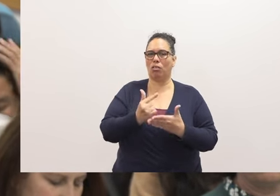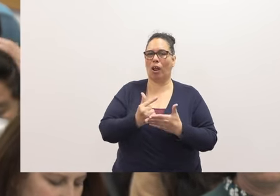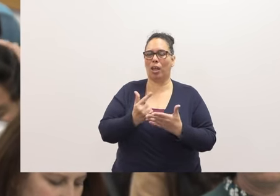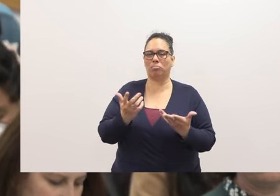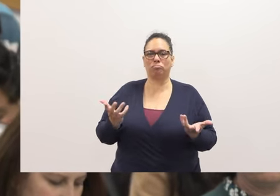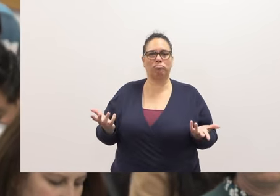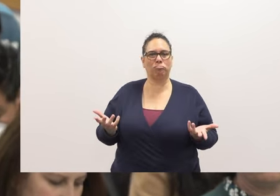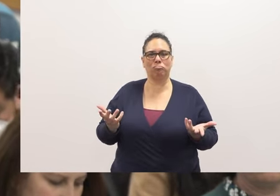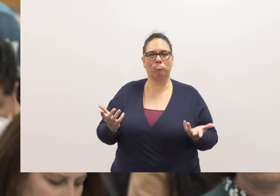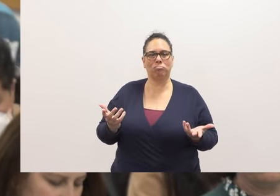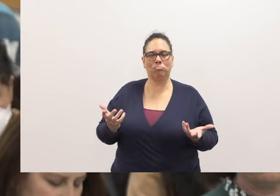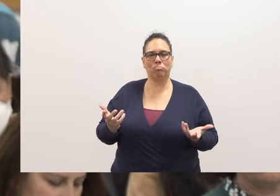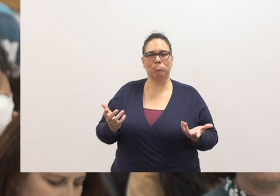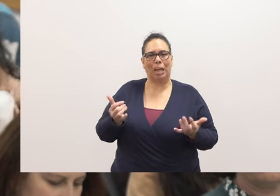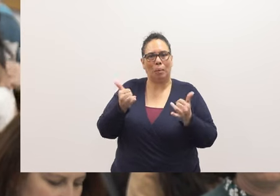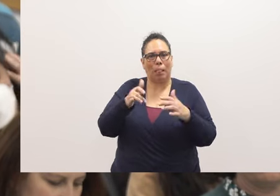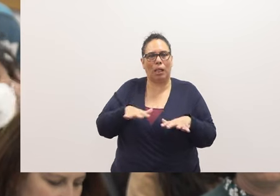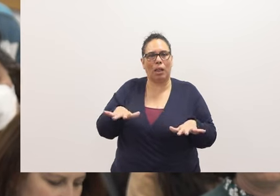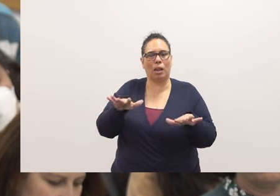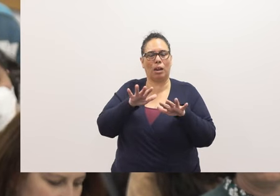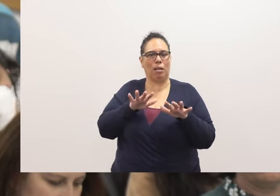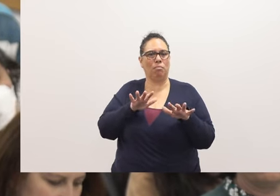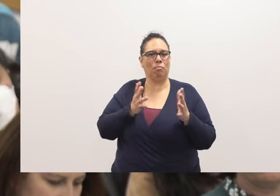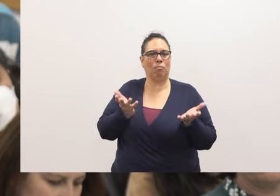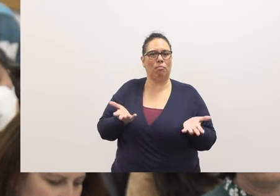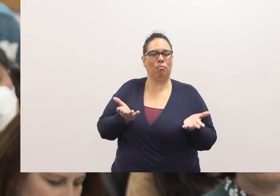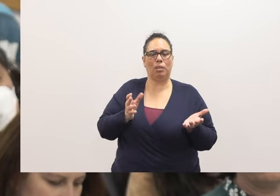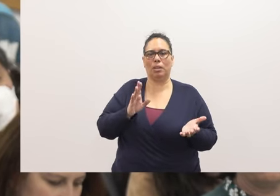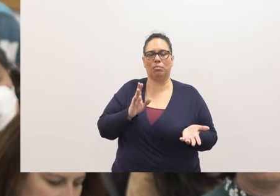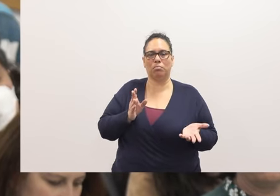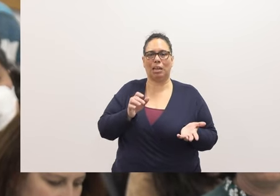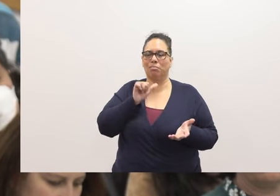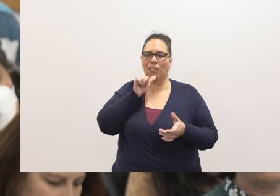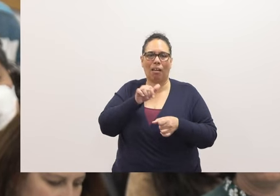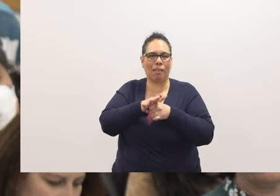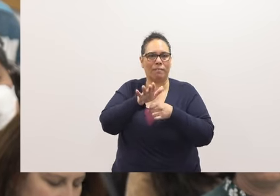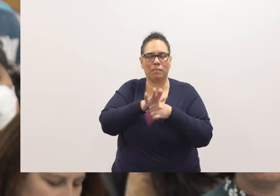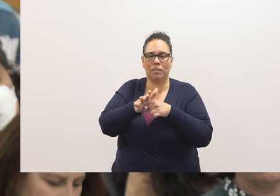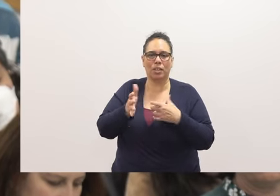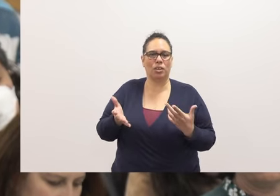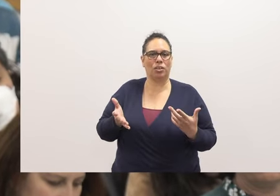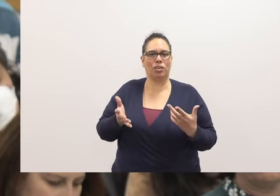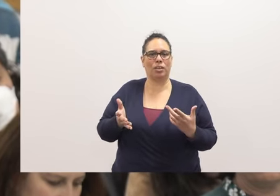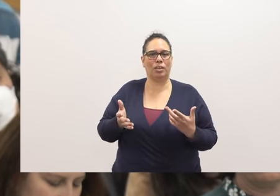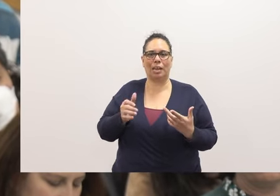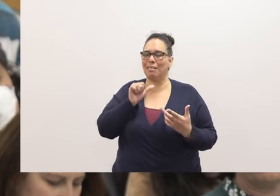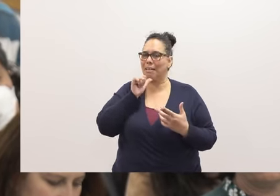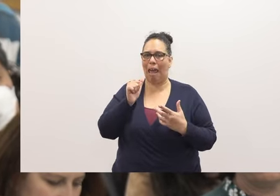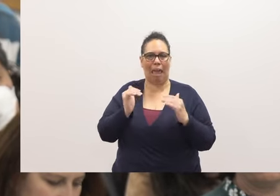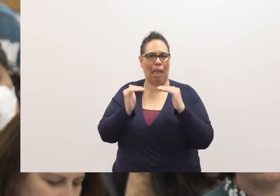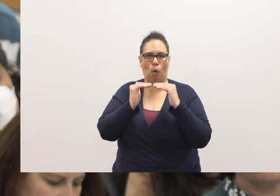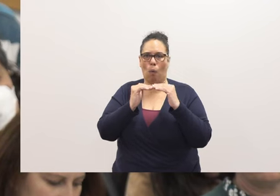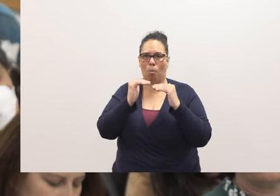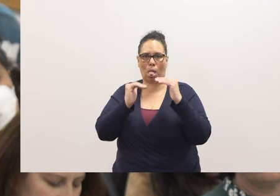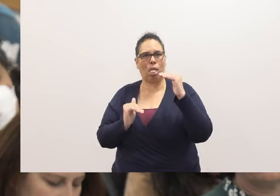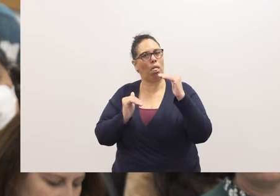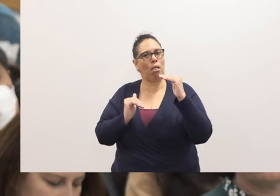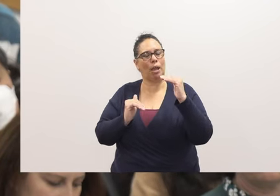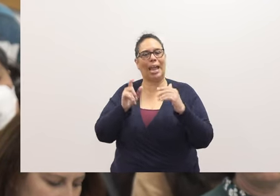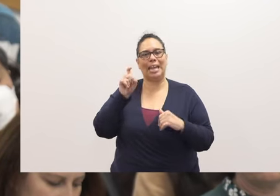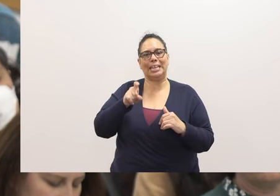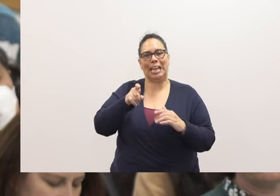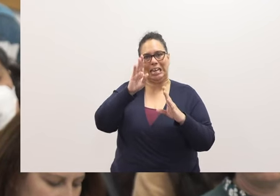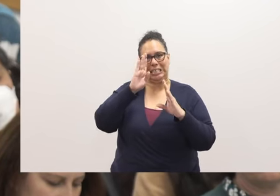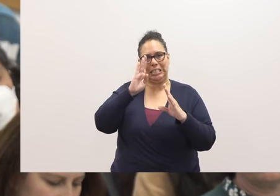structures are and improvement plans at Bixby are insufficient, inequitable, and need your attention immediately.